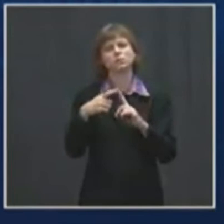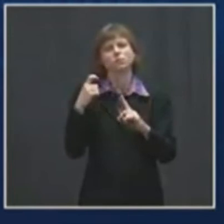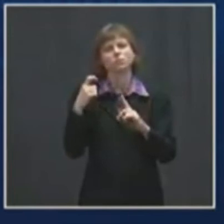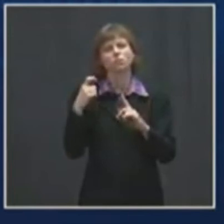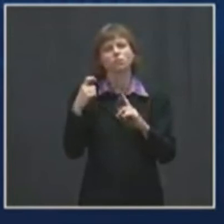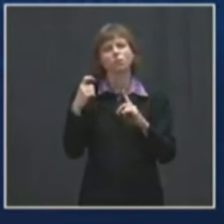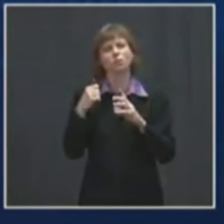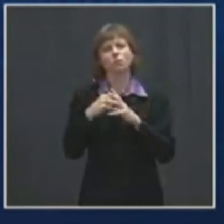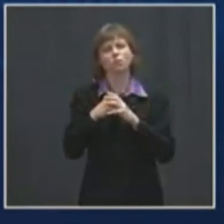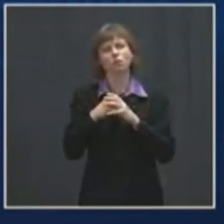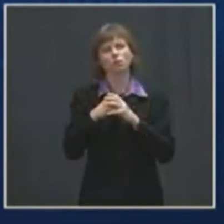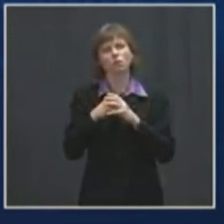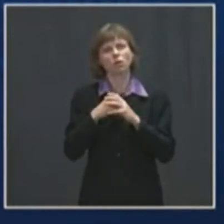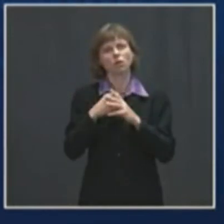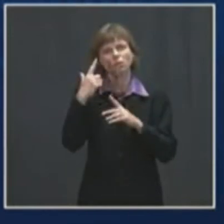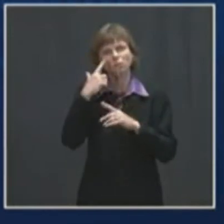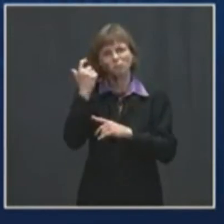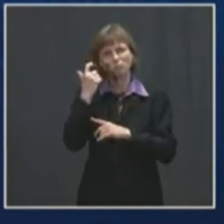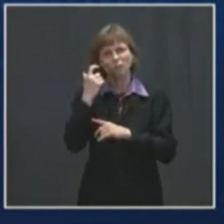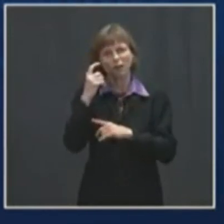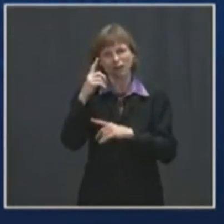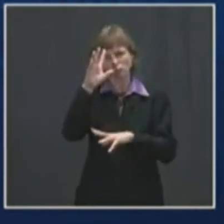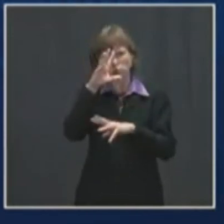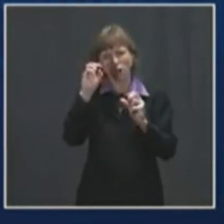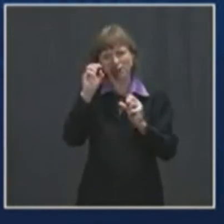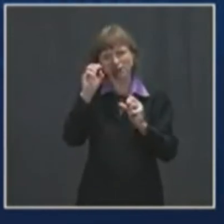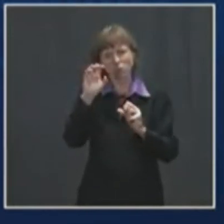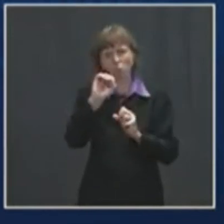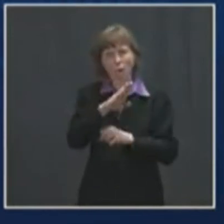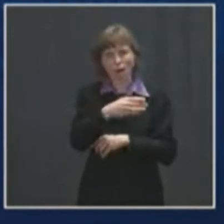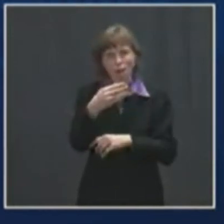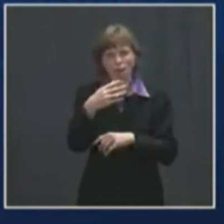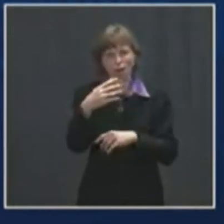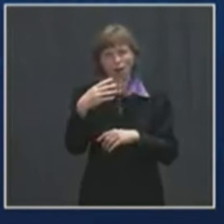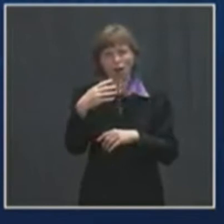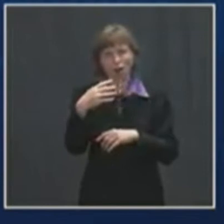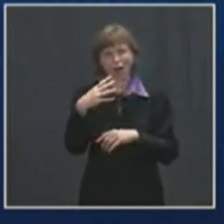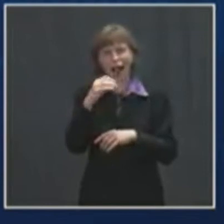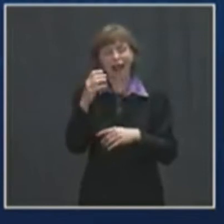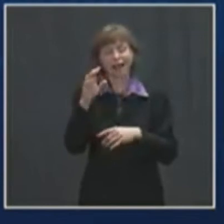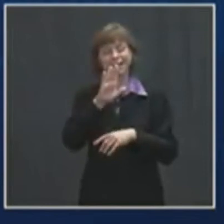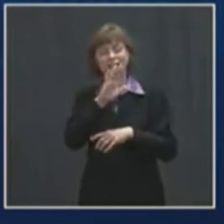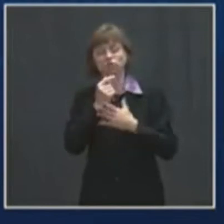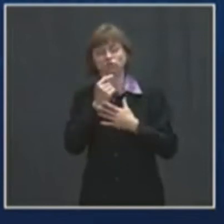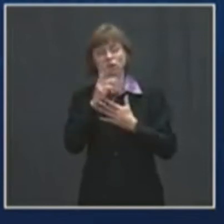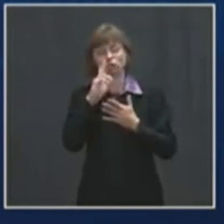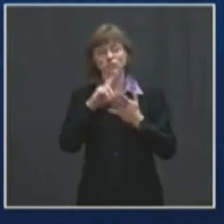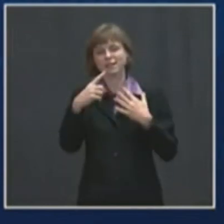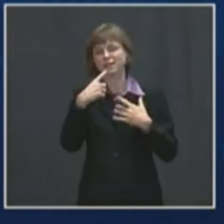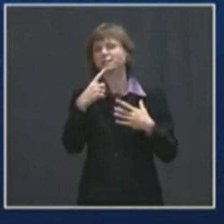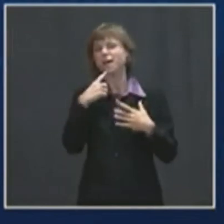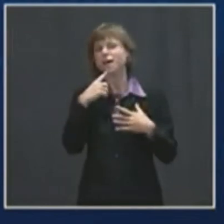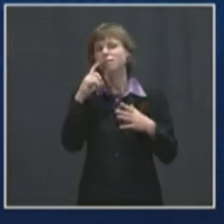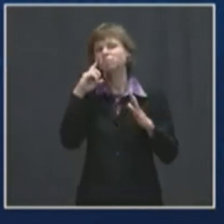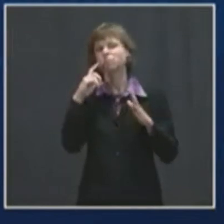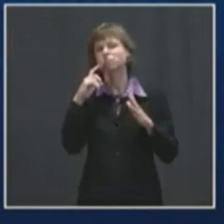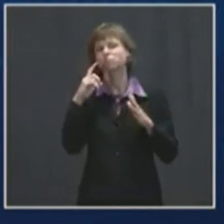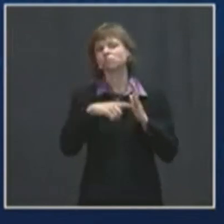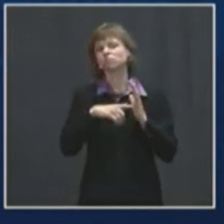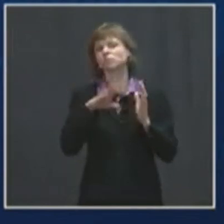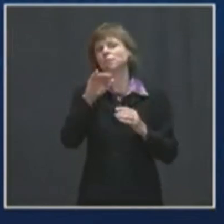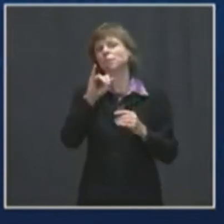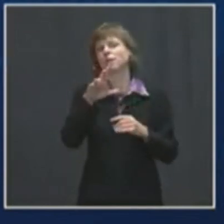economic advisor to former President Barack Obama, former Treasury Secretary. He has acknowledged the bailout in 2009, by his own